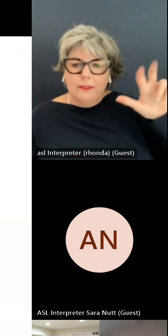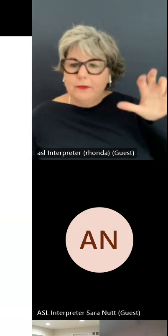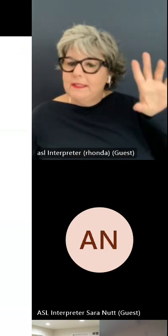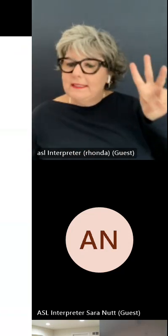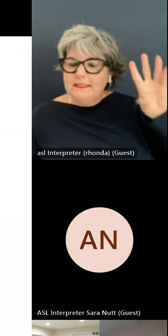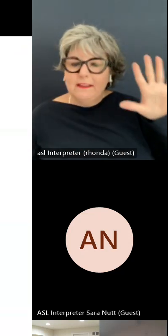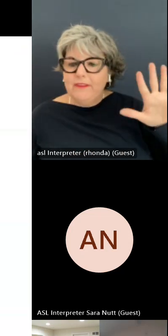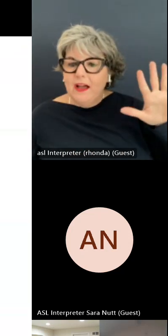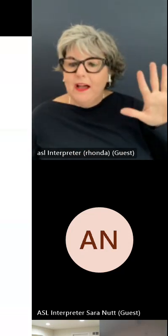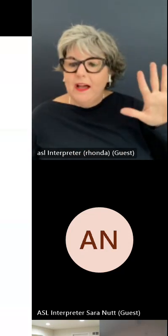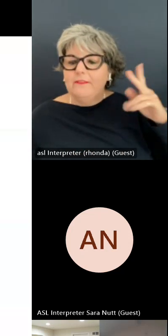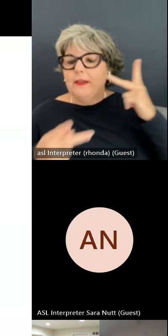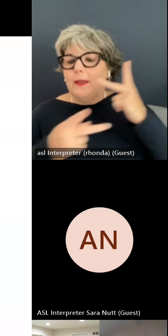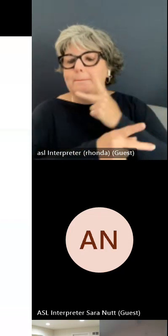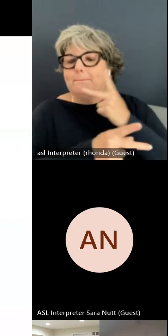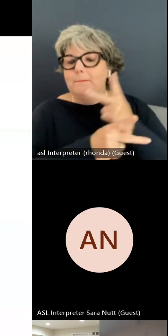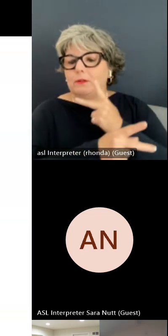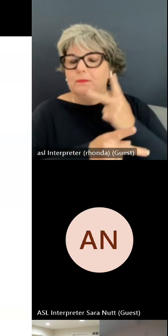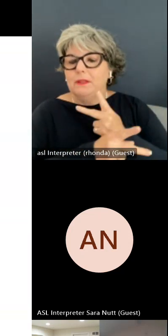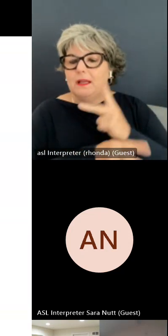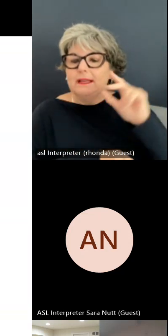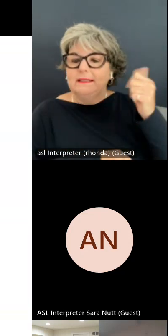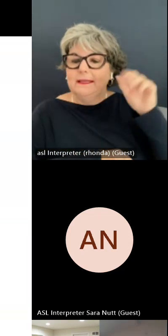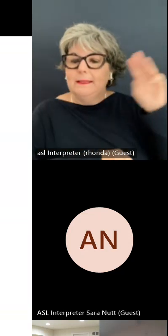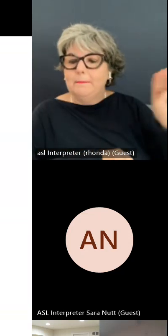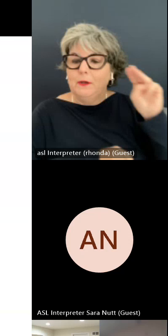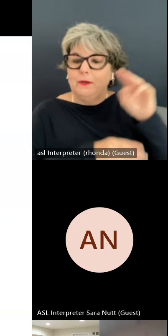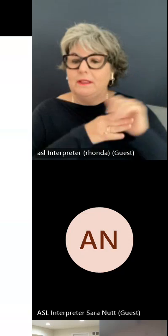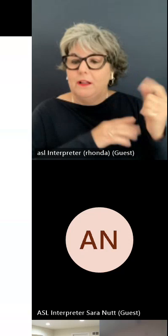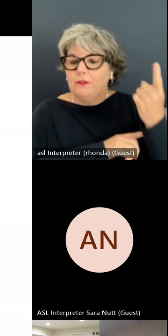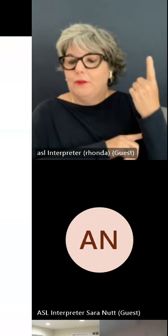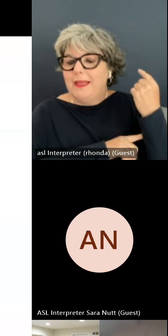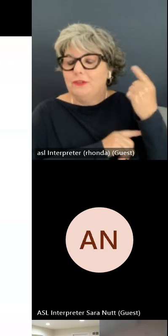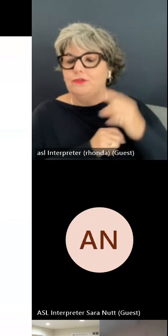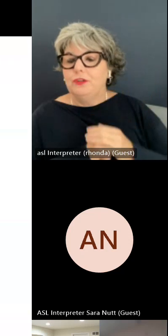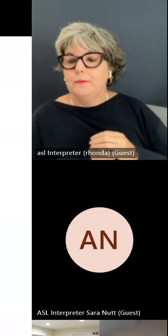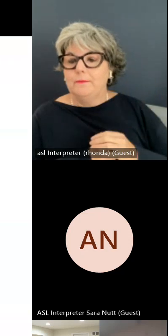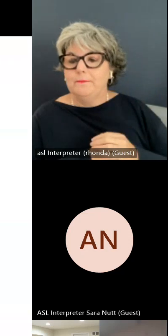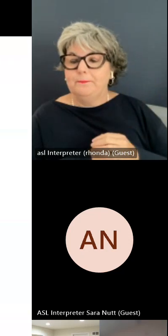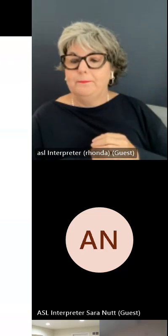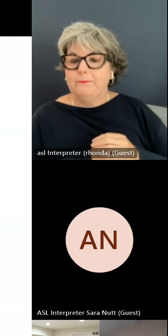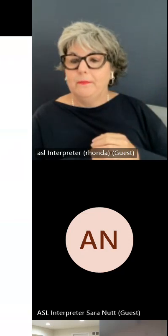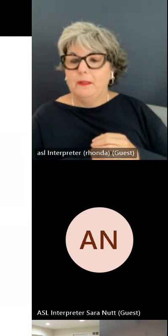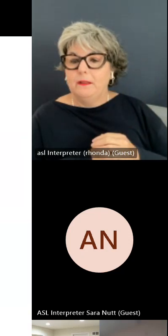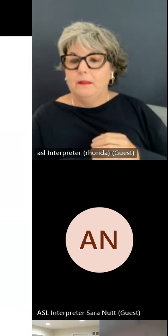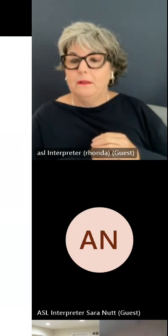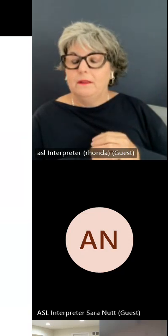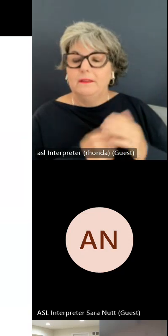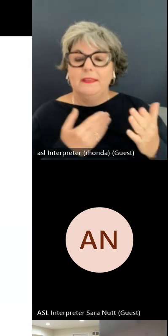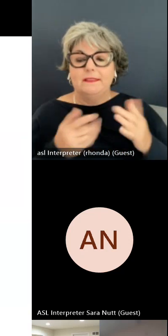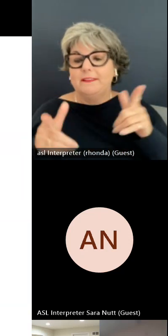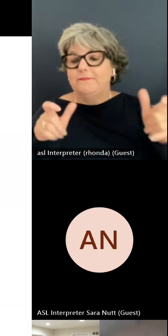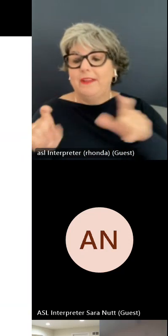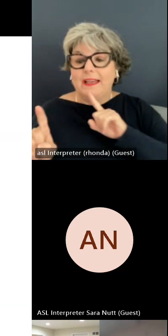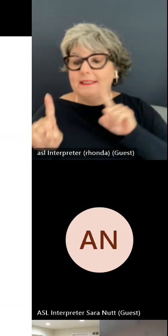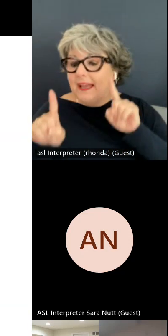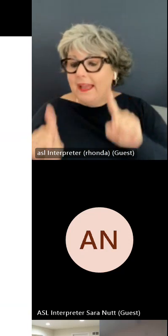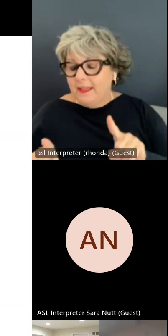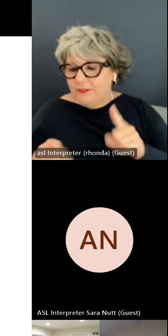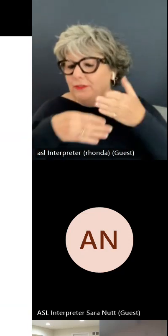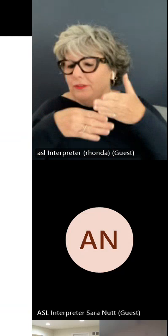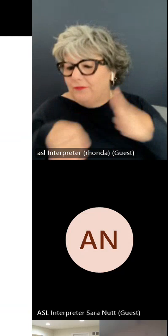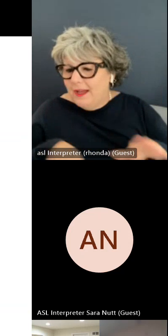365, and then you multiply that by your $10 million from last year. That's the quick answer. But